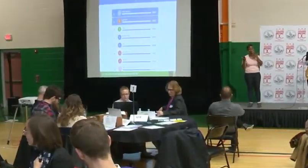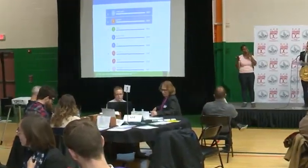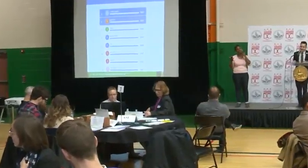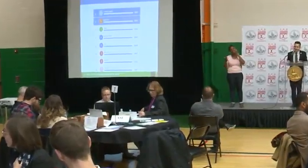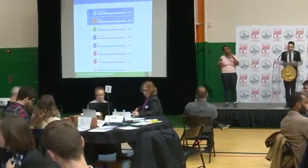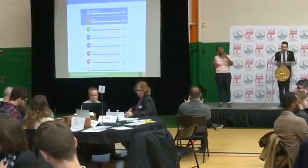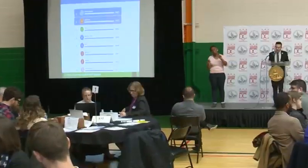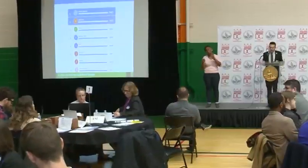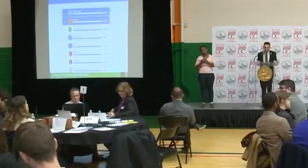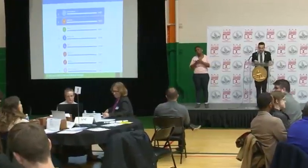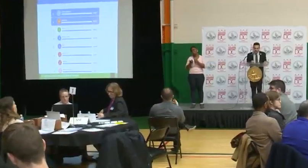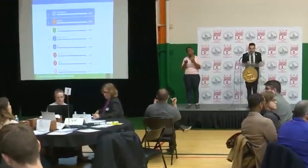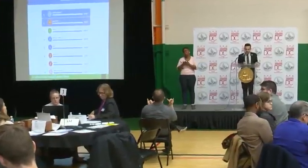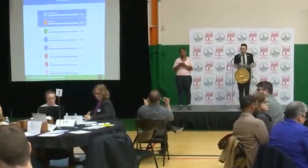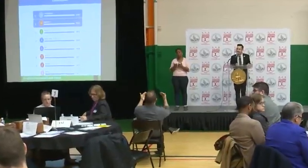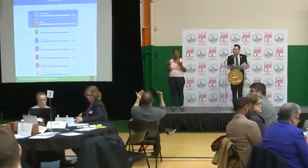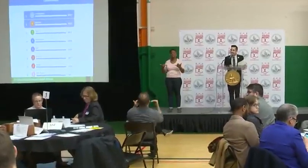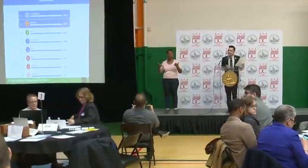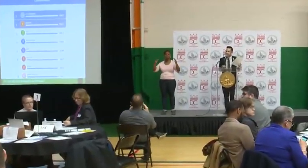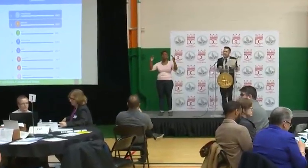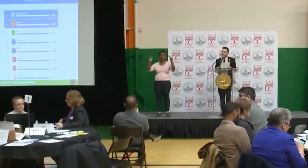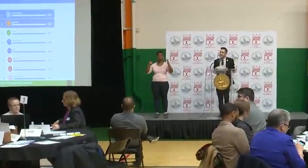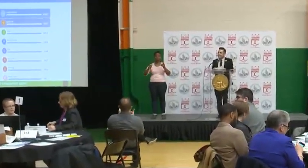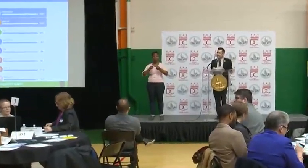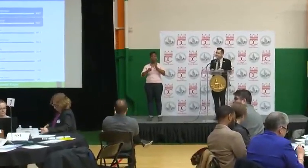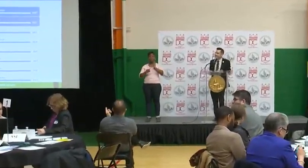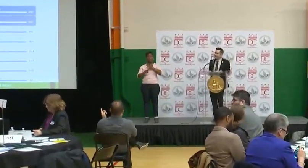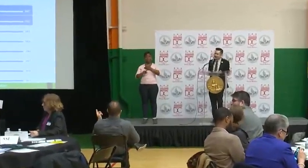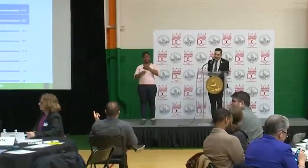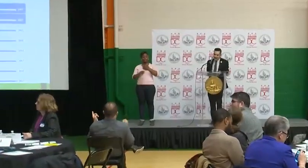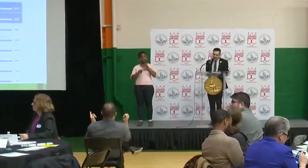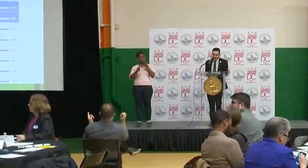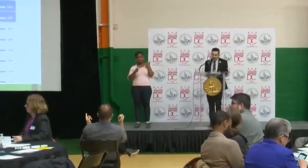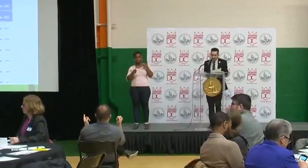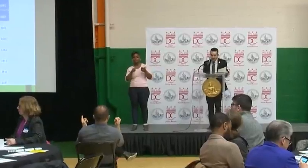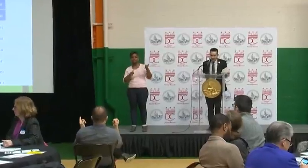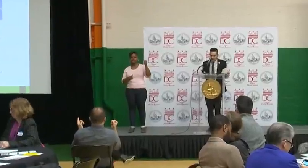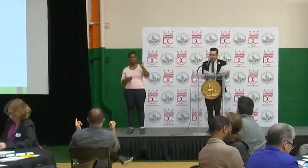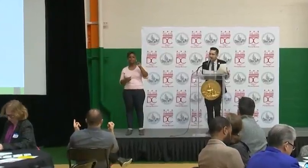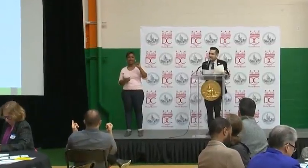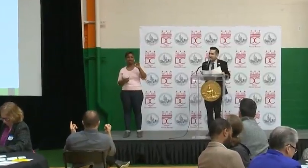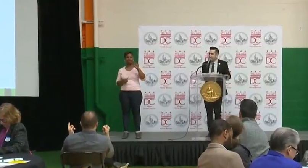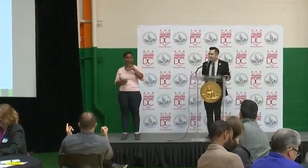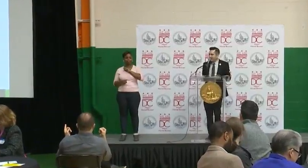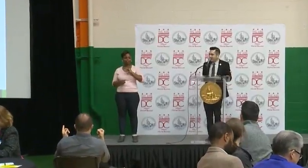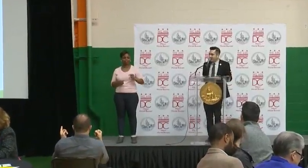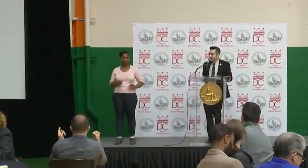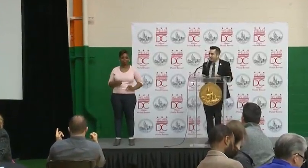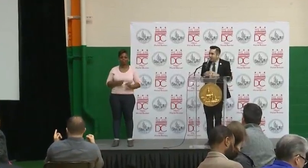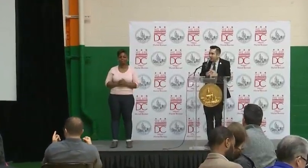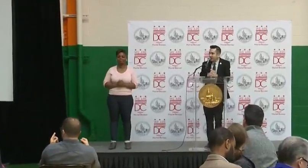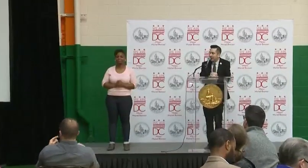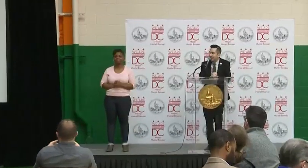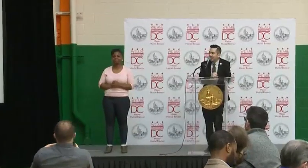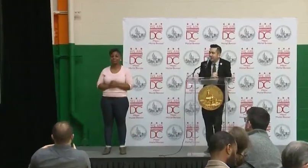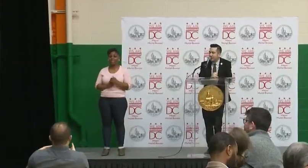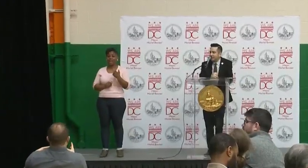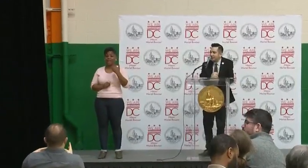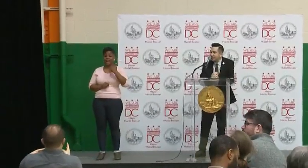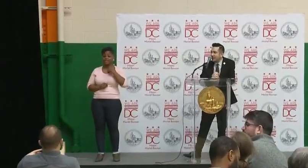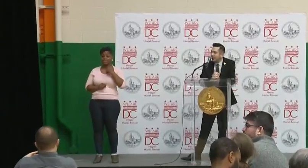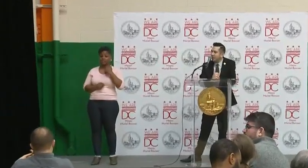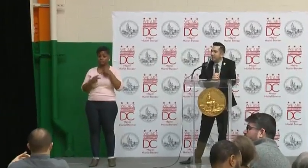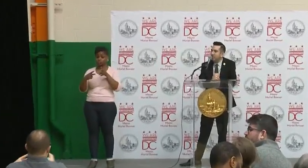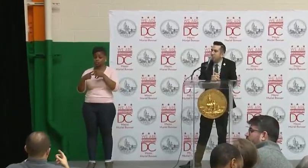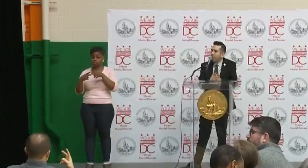we're gonna get to hear from our deputy mayors before we go into our next section. Our great deputy mayors and two of our amazing